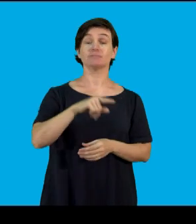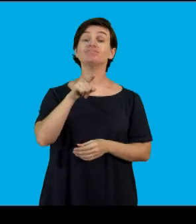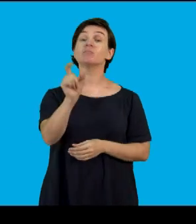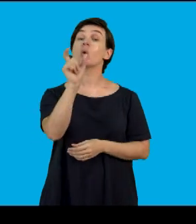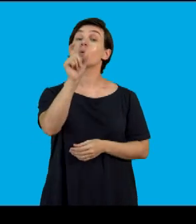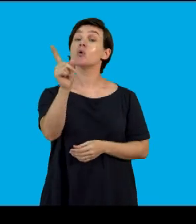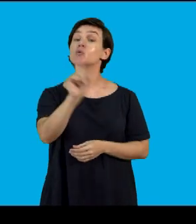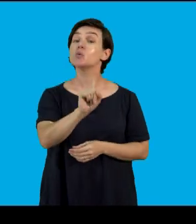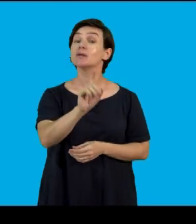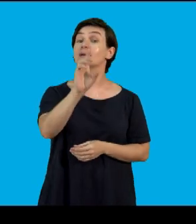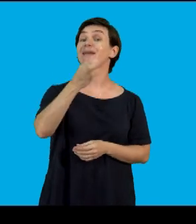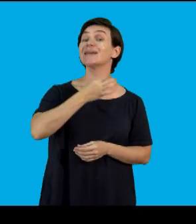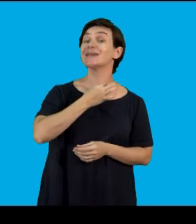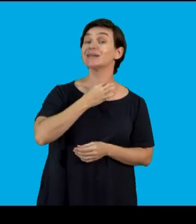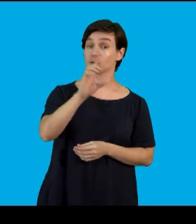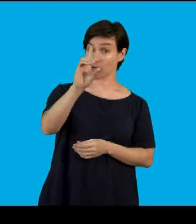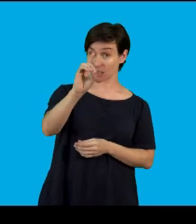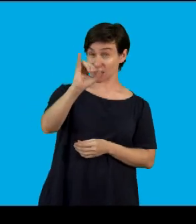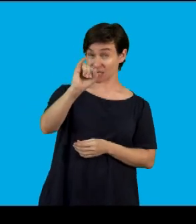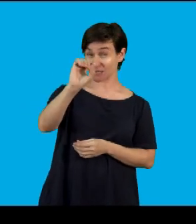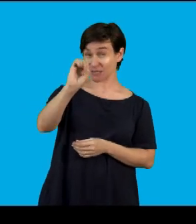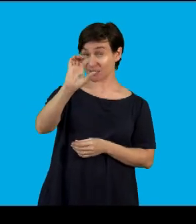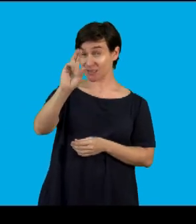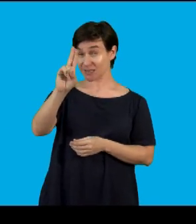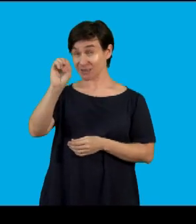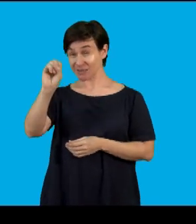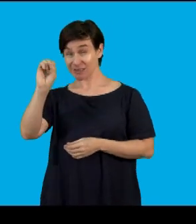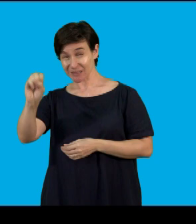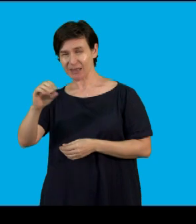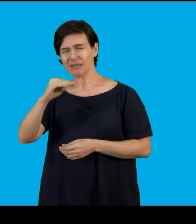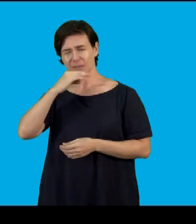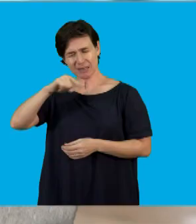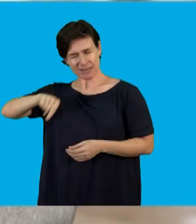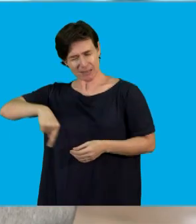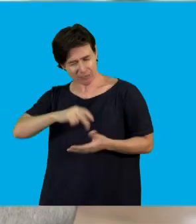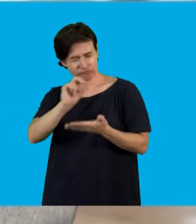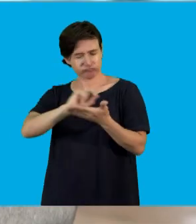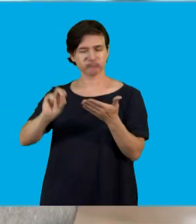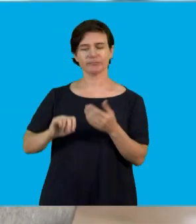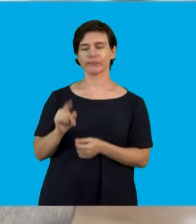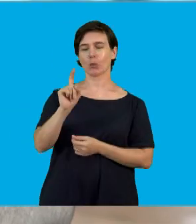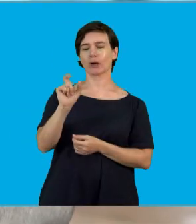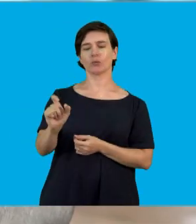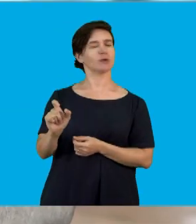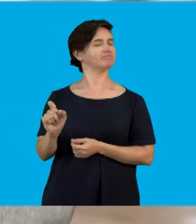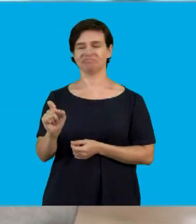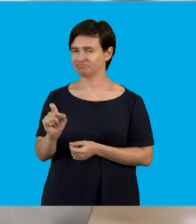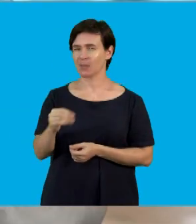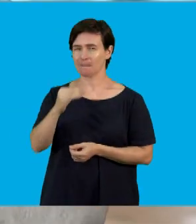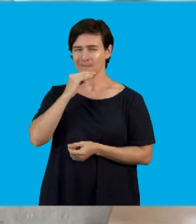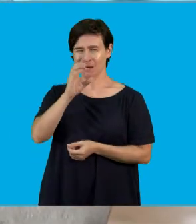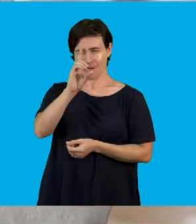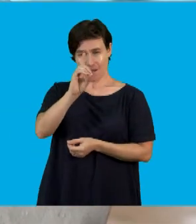full marks. Discuss, don't just name. Discuss, don't just list. Don't give vague answers. Don't give